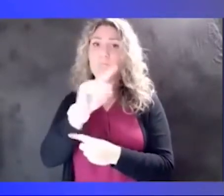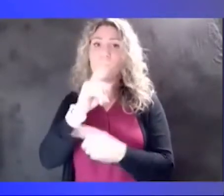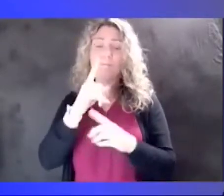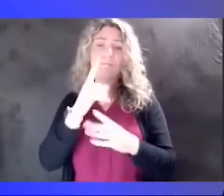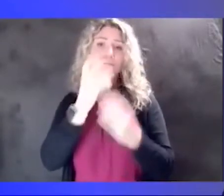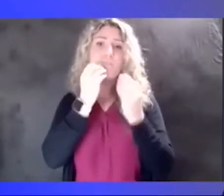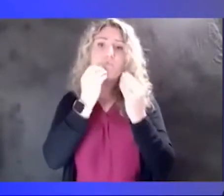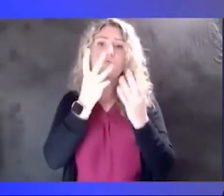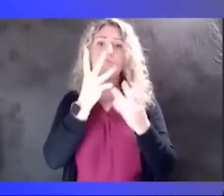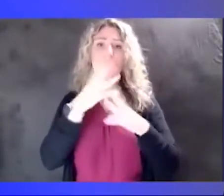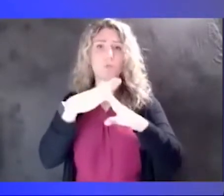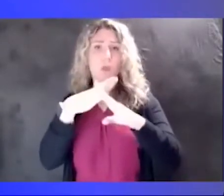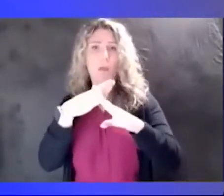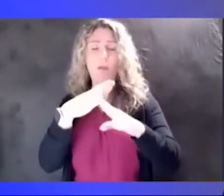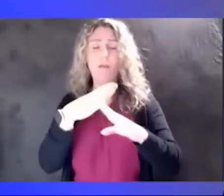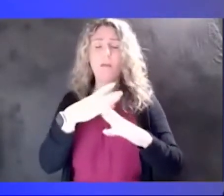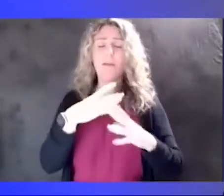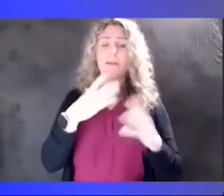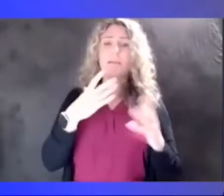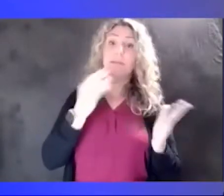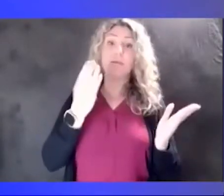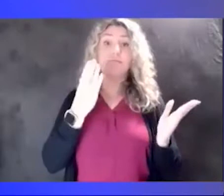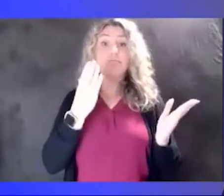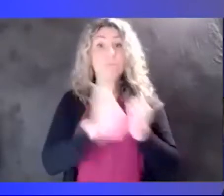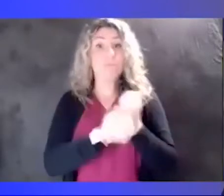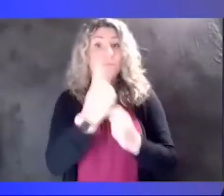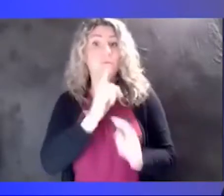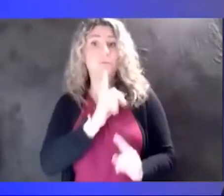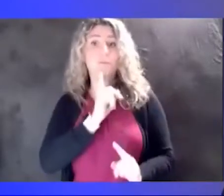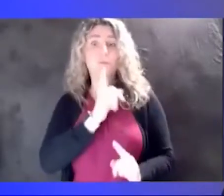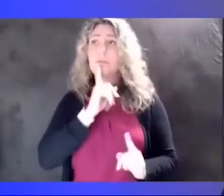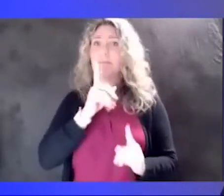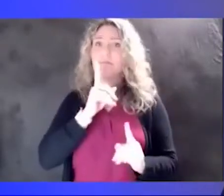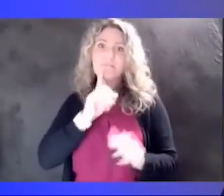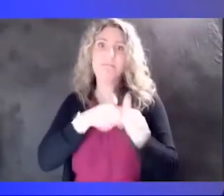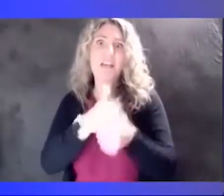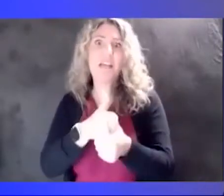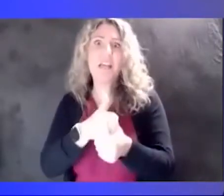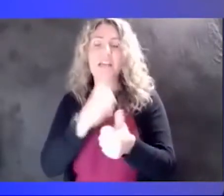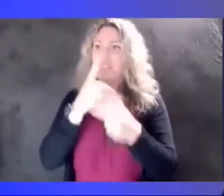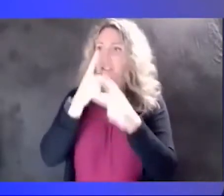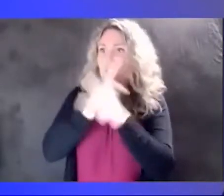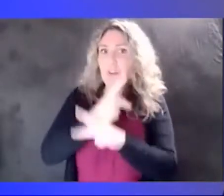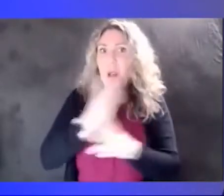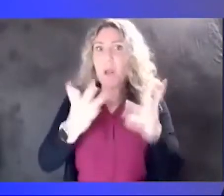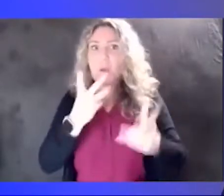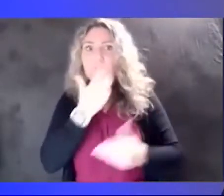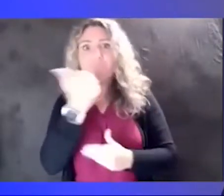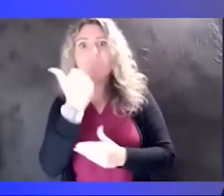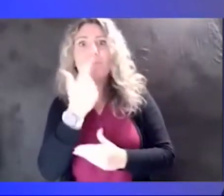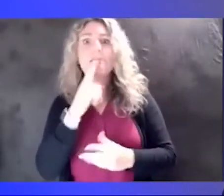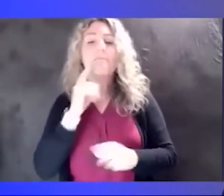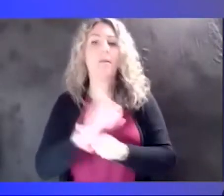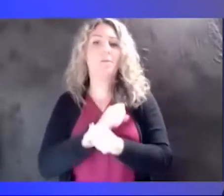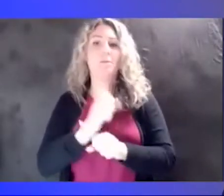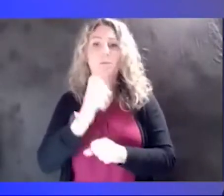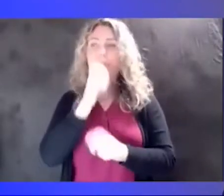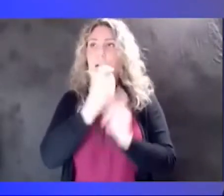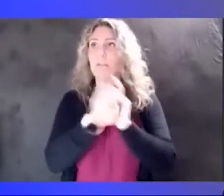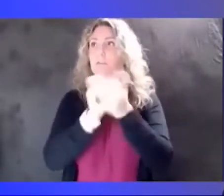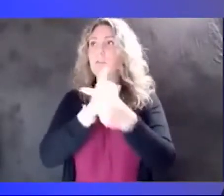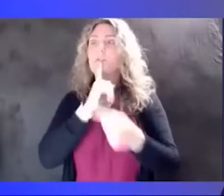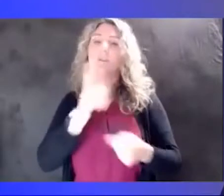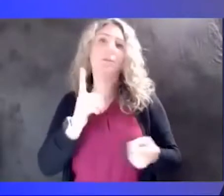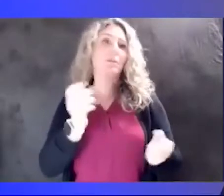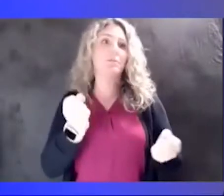and everybody's trying to get on the bandwagon and try to figure that out. Absolutely. And it's not changed. Too much drive-through, too much soda.